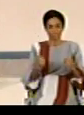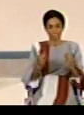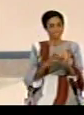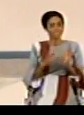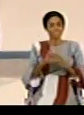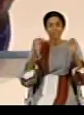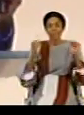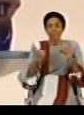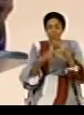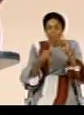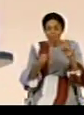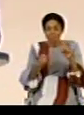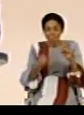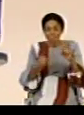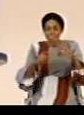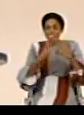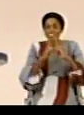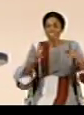Jesus power,